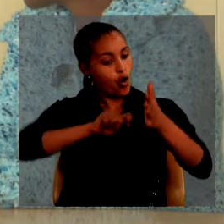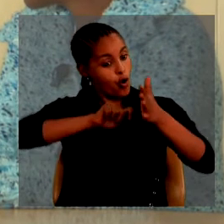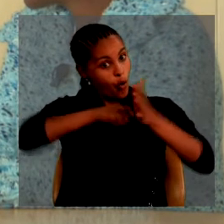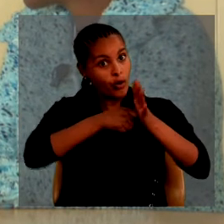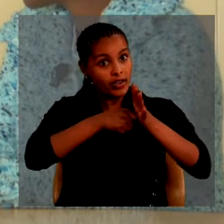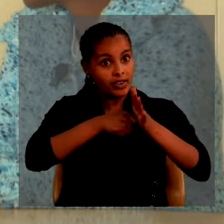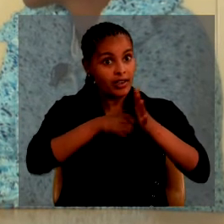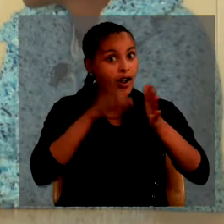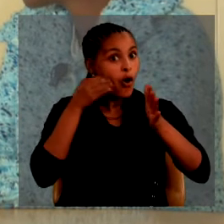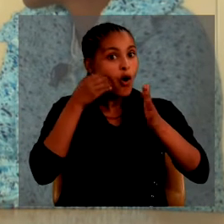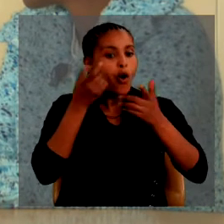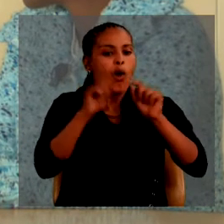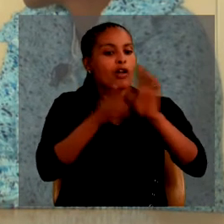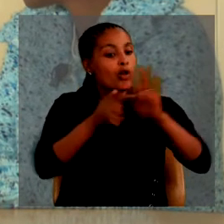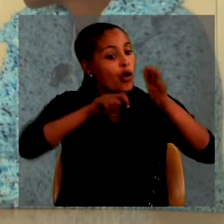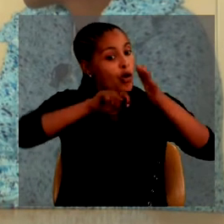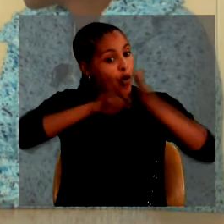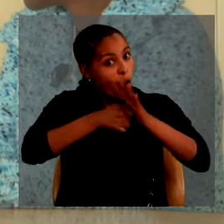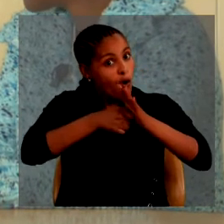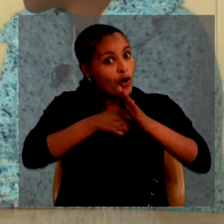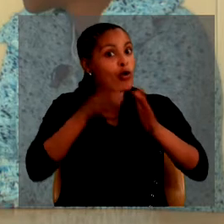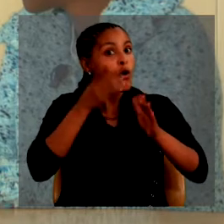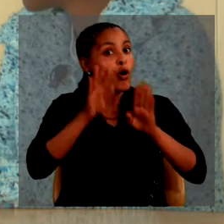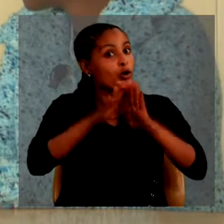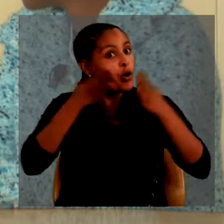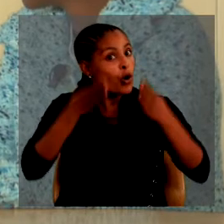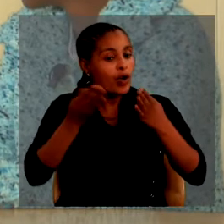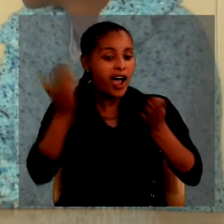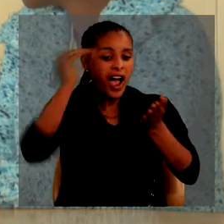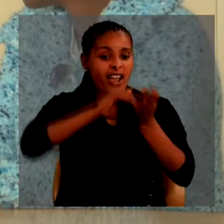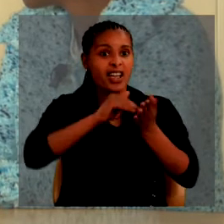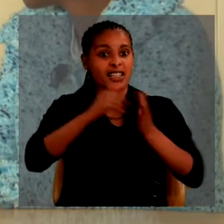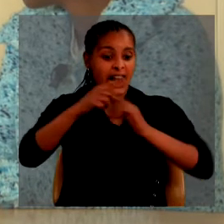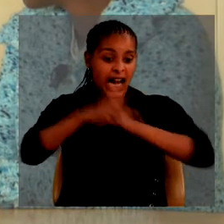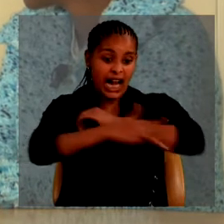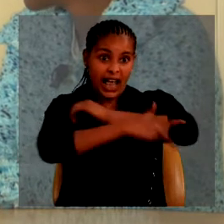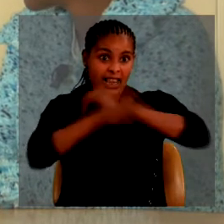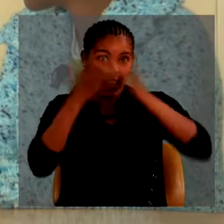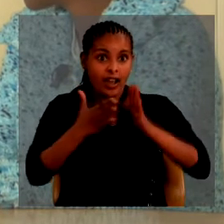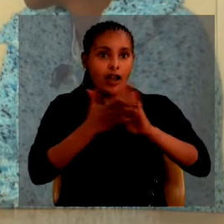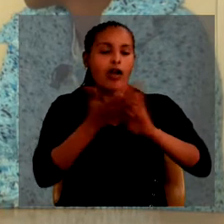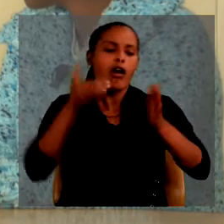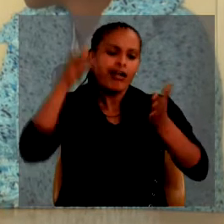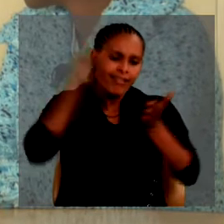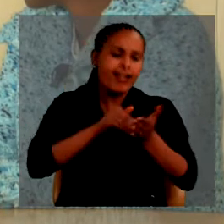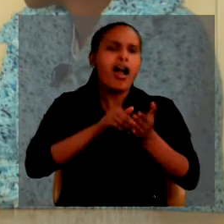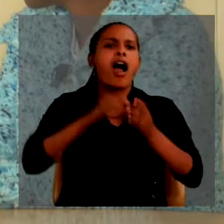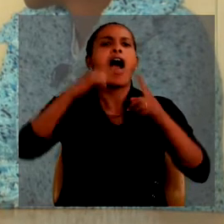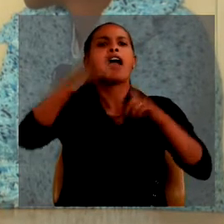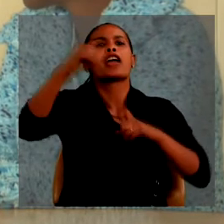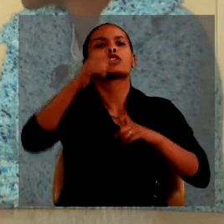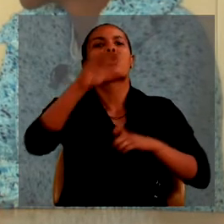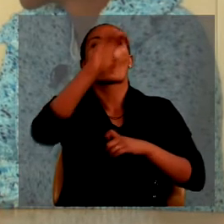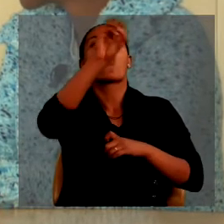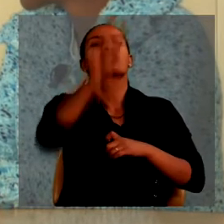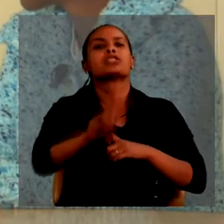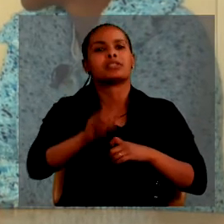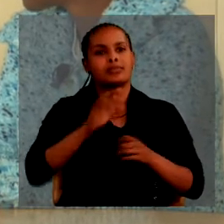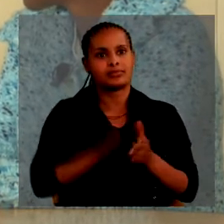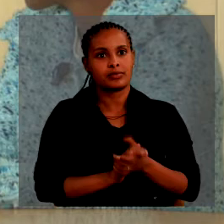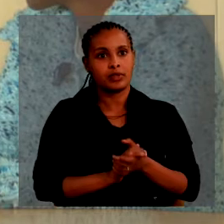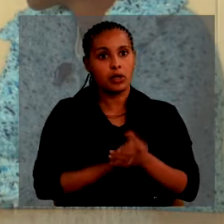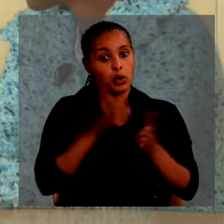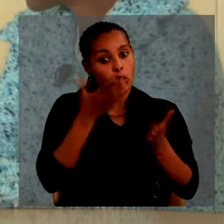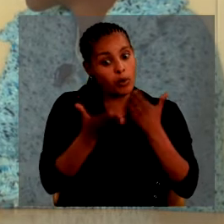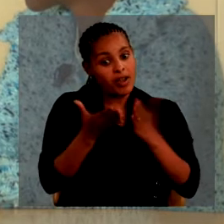it. When you lock the door against the thief, you're also locking the door against oxygen.